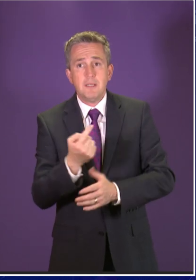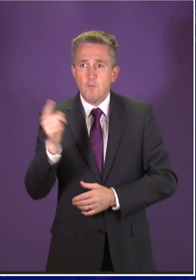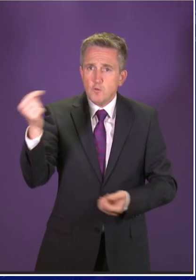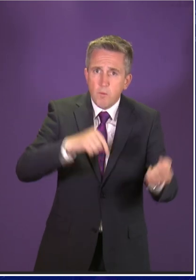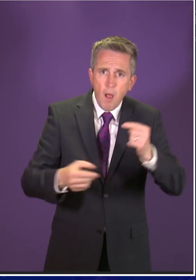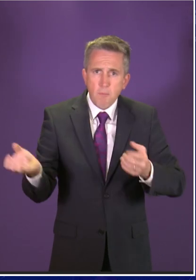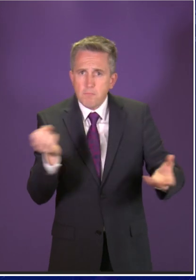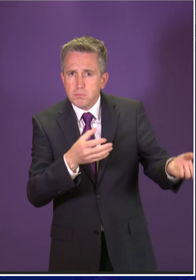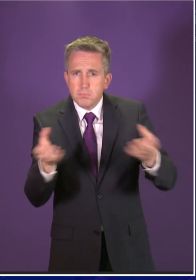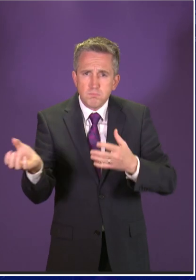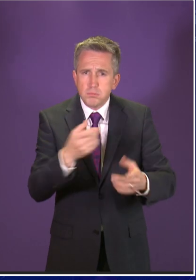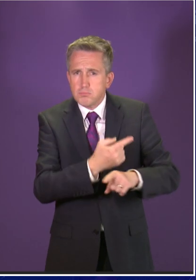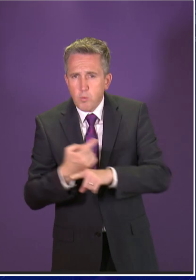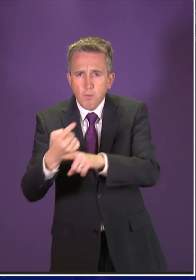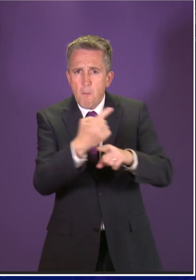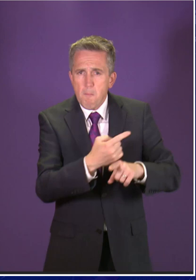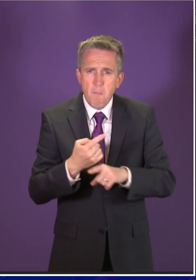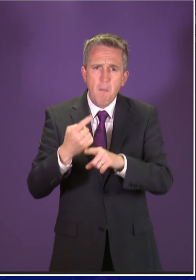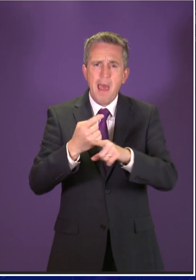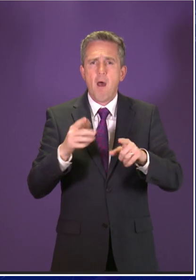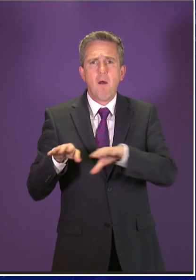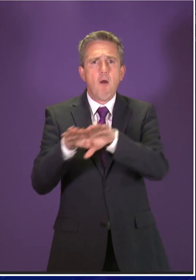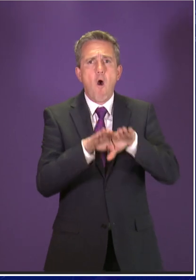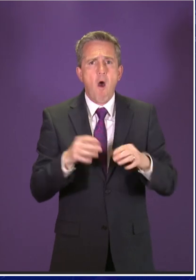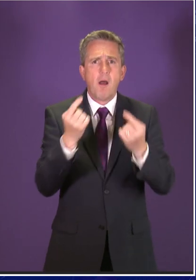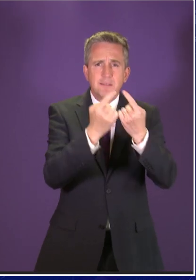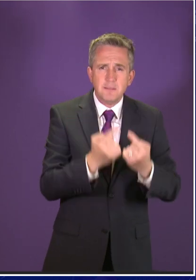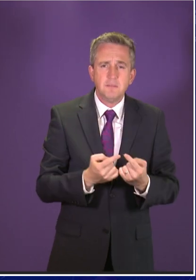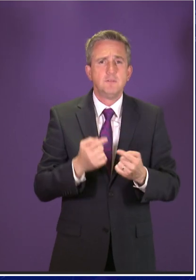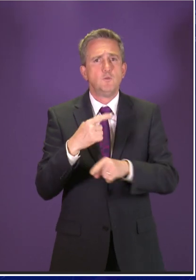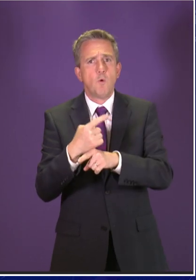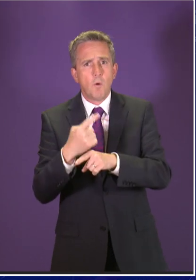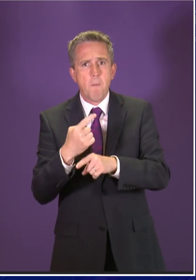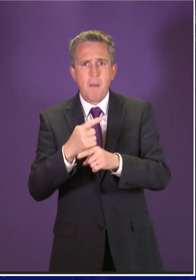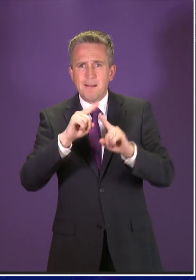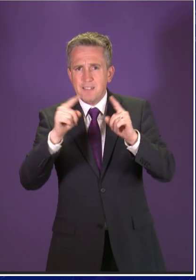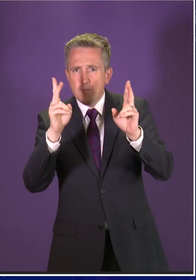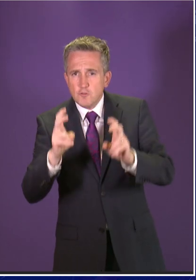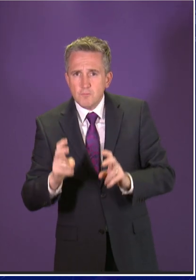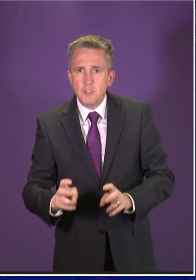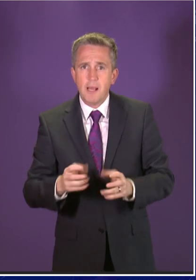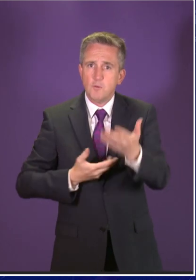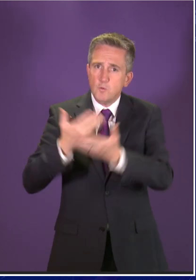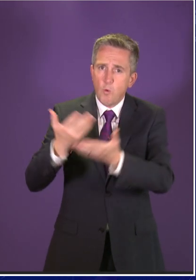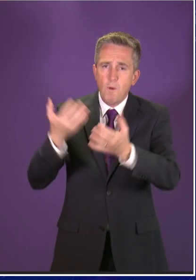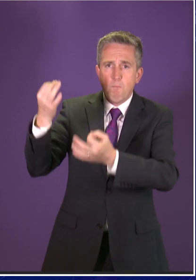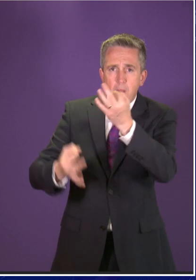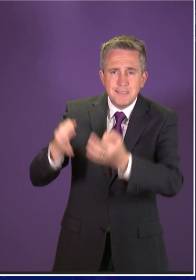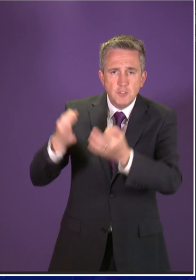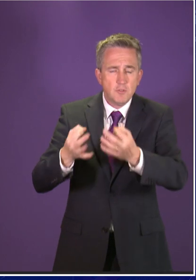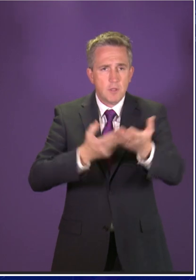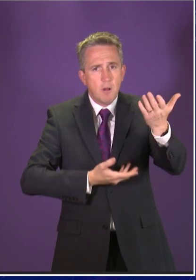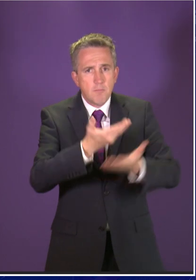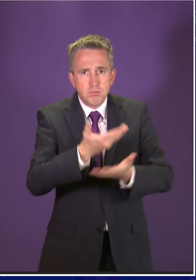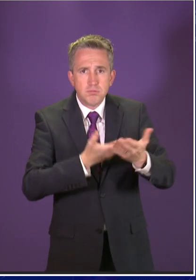promote substantial global issues of mutual interest, to network with ministerial delegations, and to engage with highly